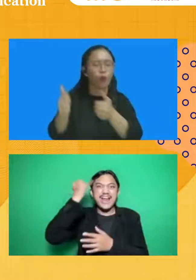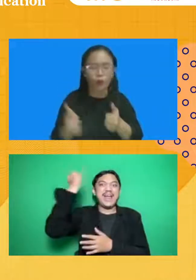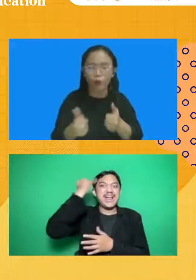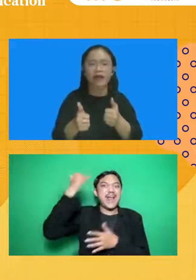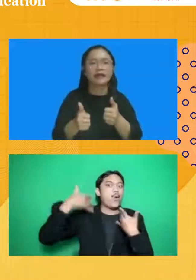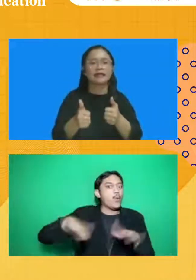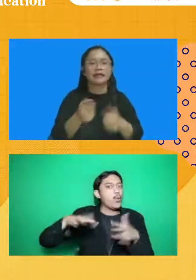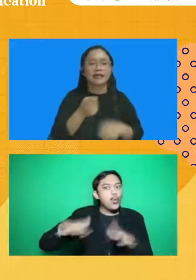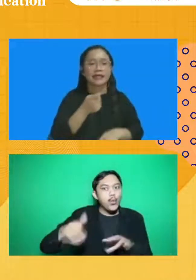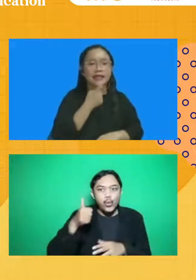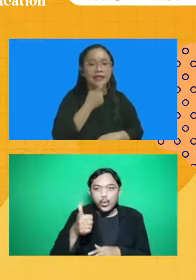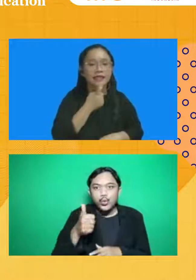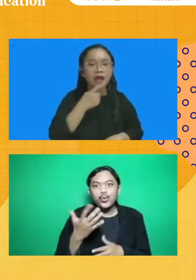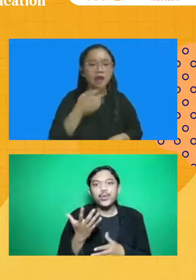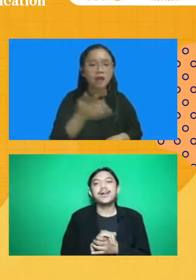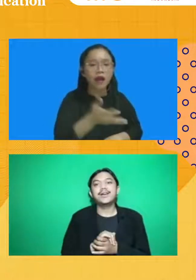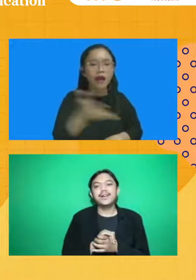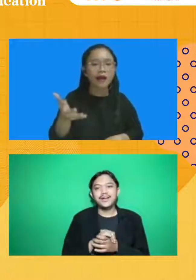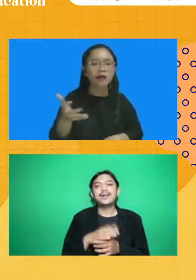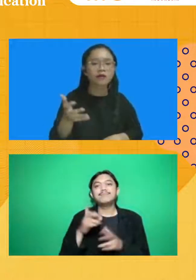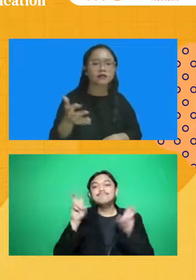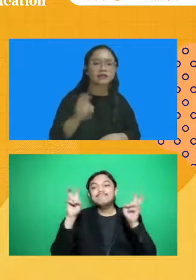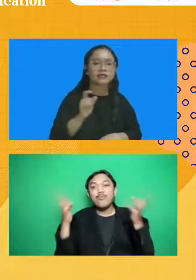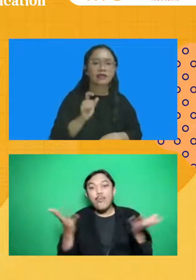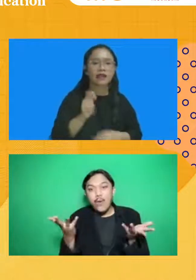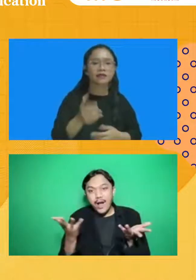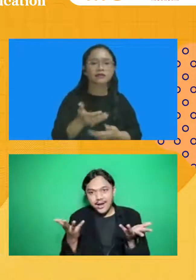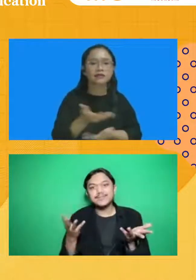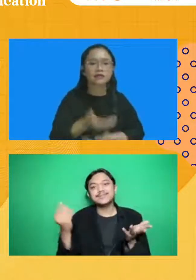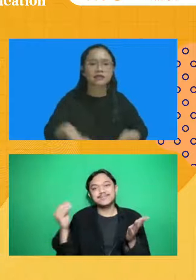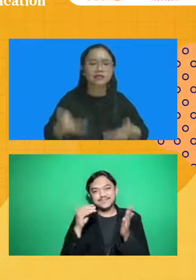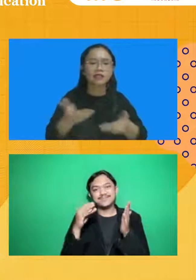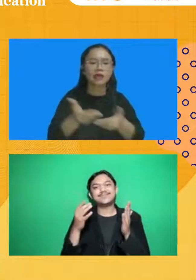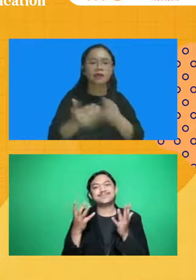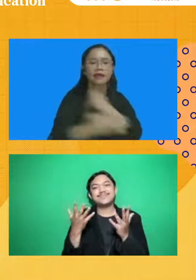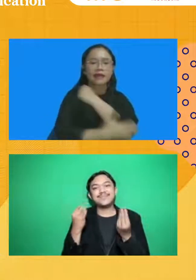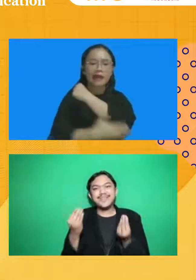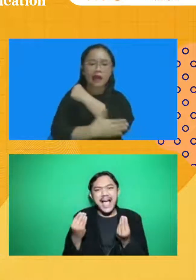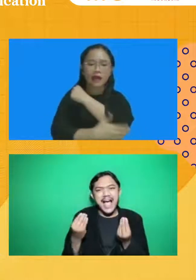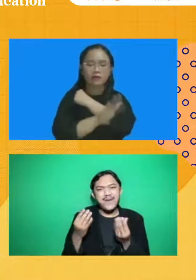speak up, they actually write their ideas on the paper, and this is something